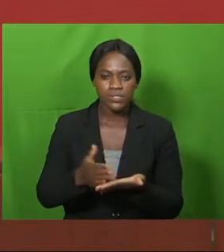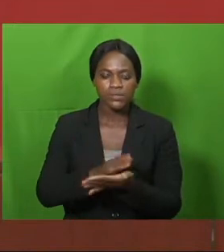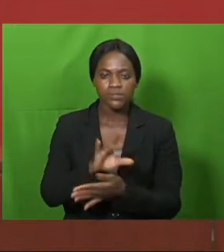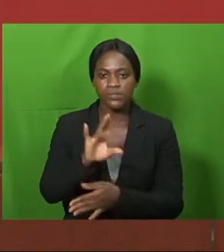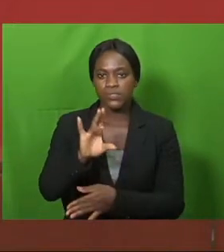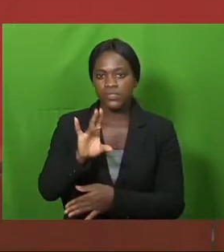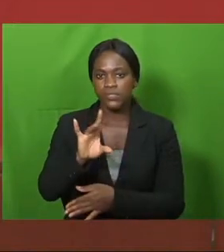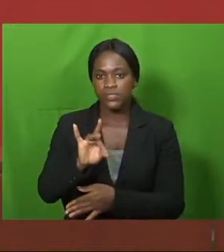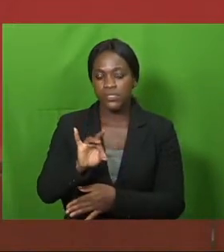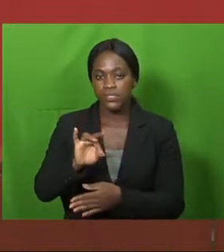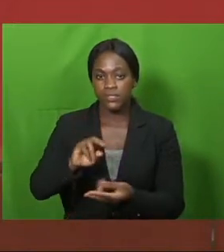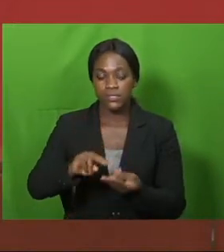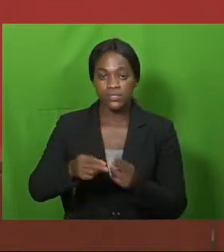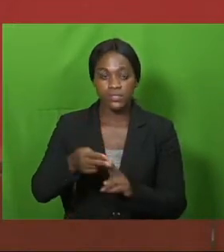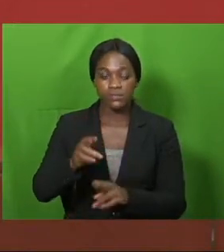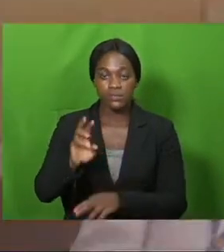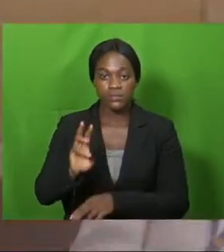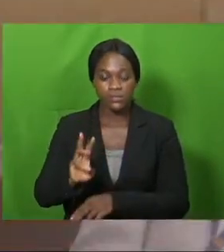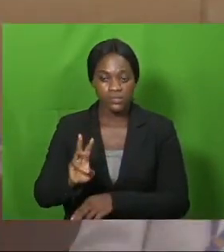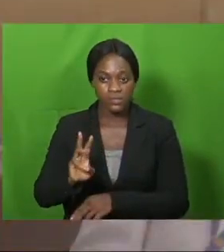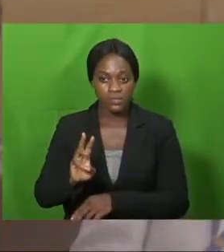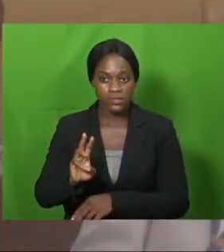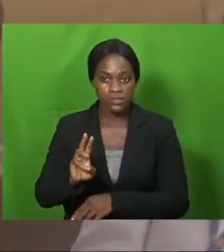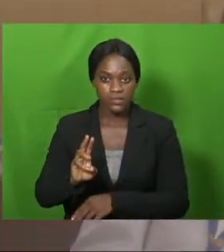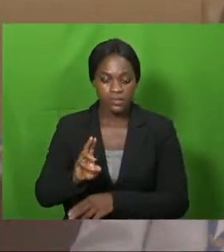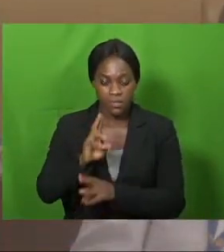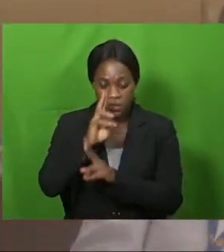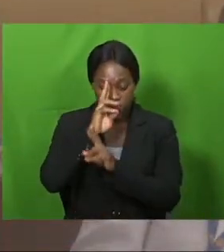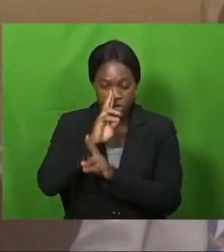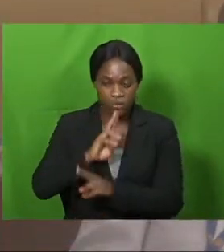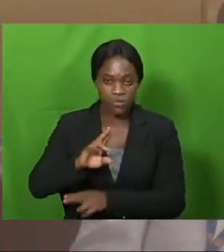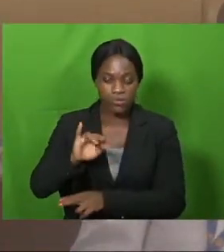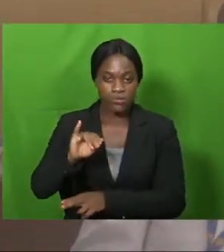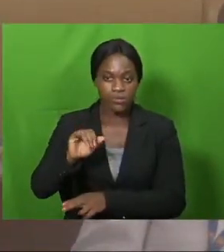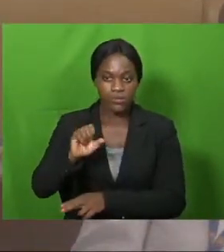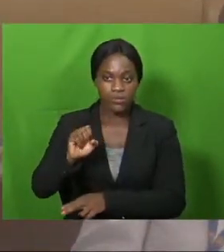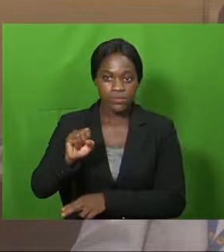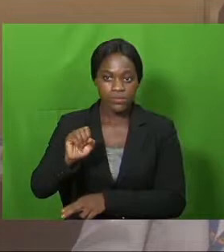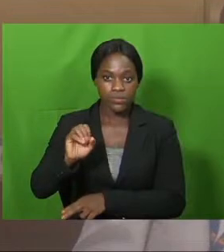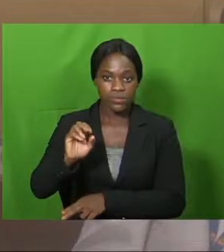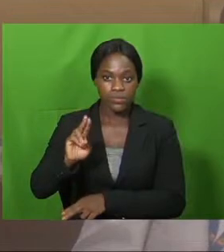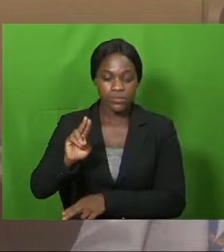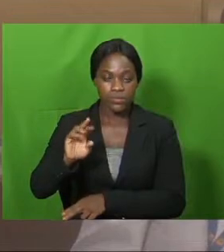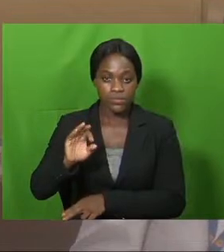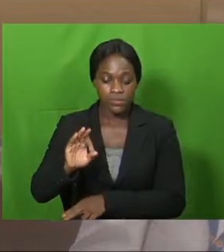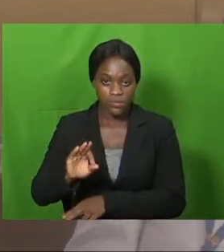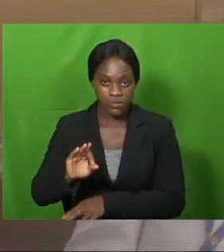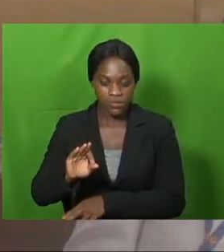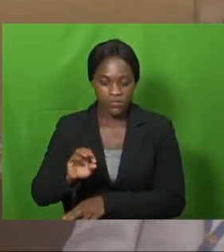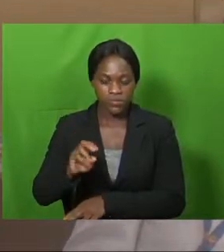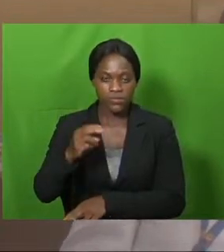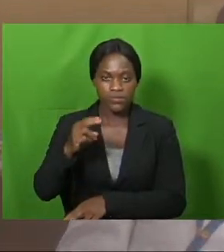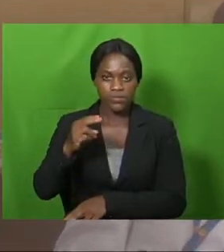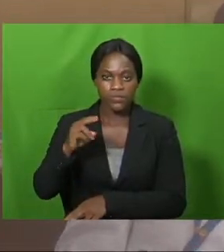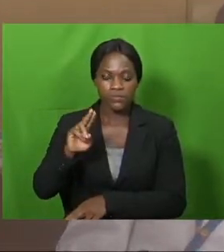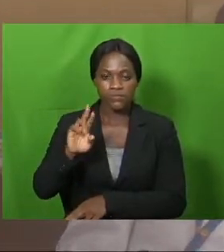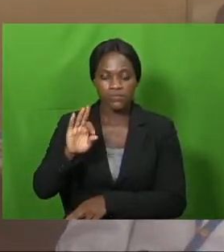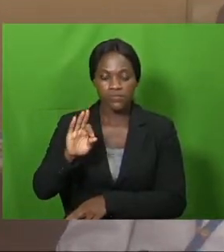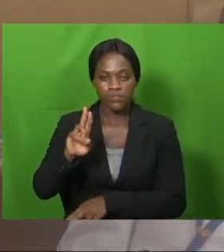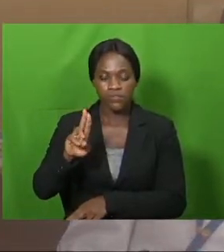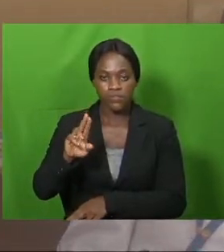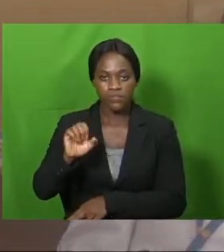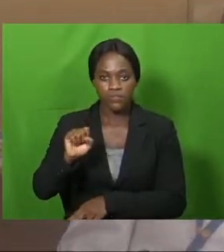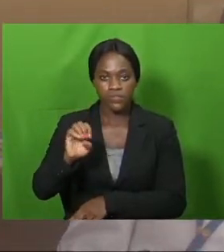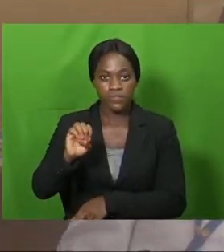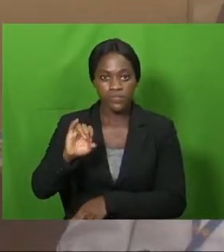item 6. Honorable Isufu said, Honorable Gambaga was in the house yesterday. Was captured.